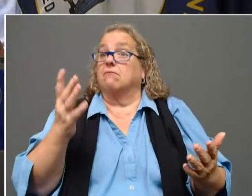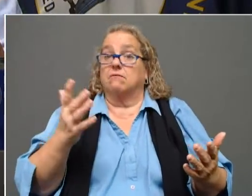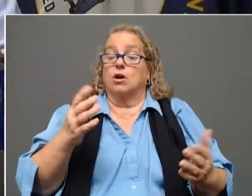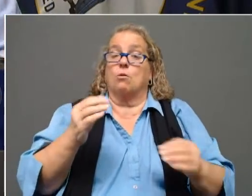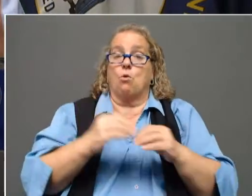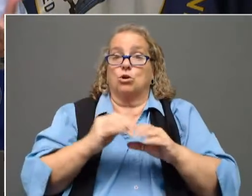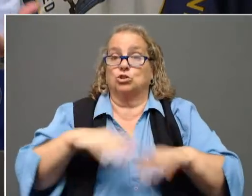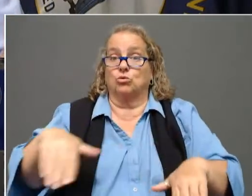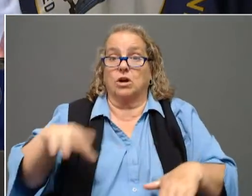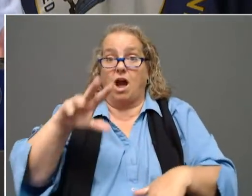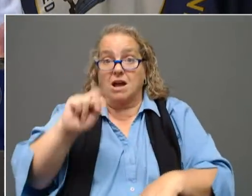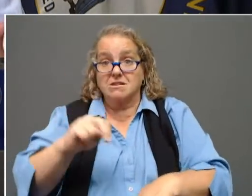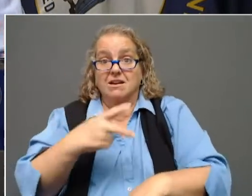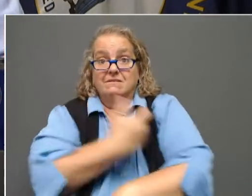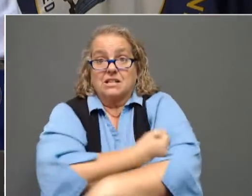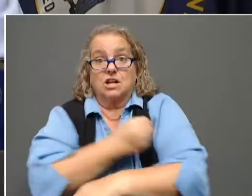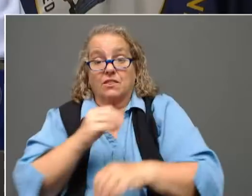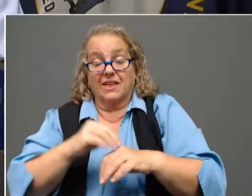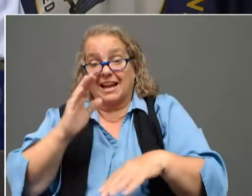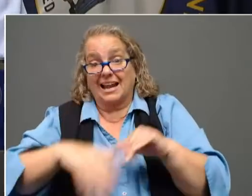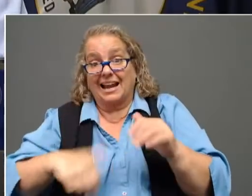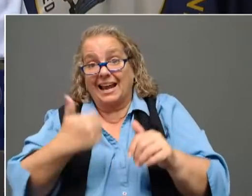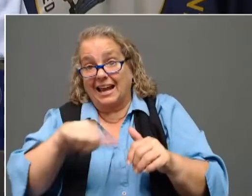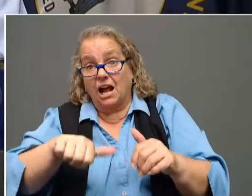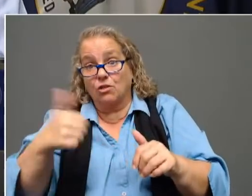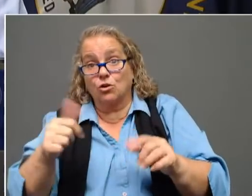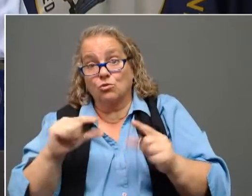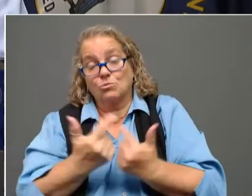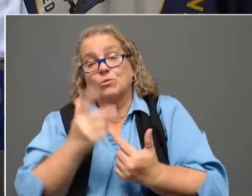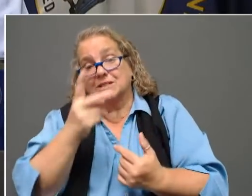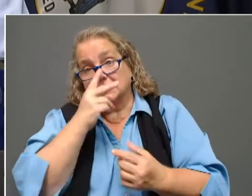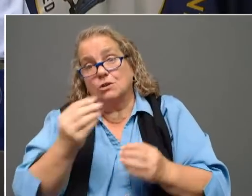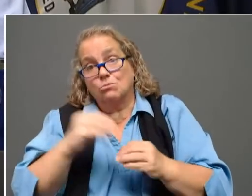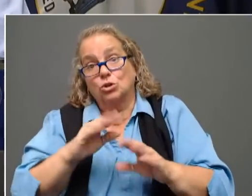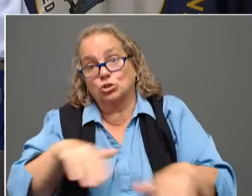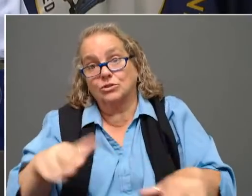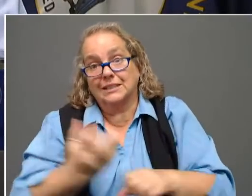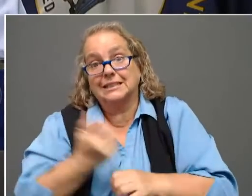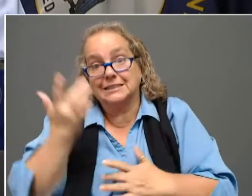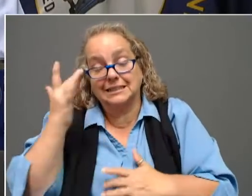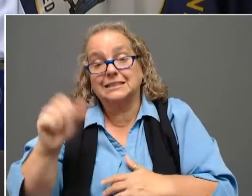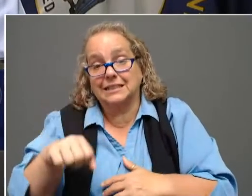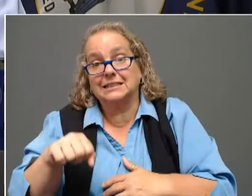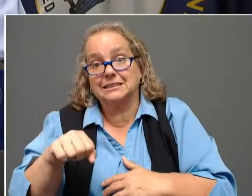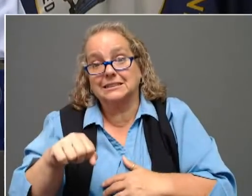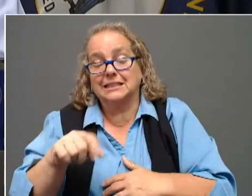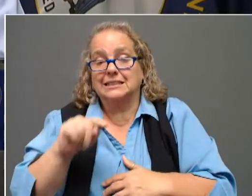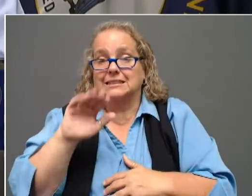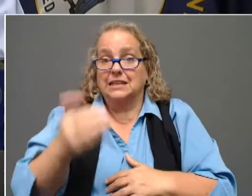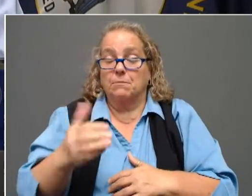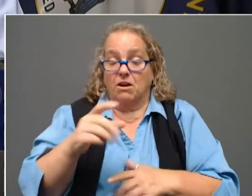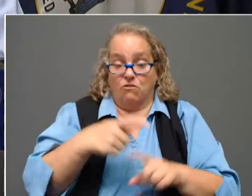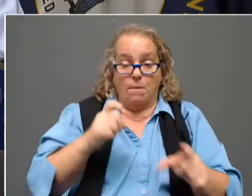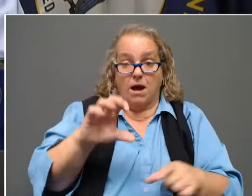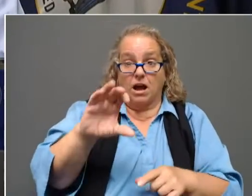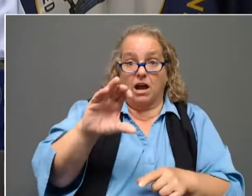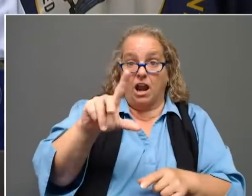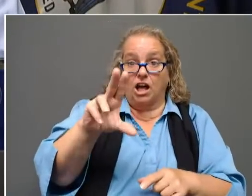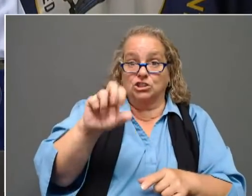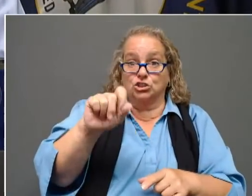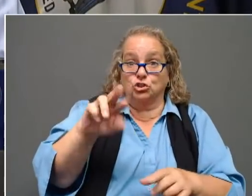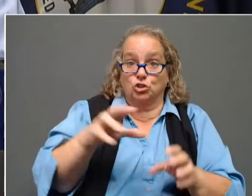group. So we would expect to see more. But it does seem to be, from the cluster report, it does seem to be